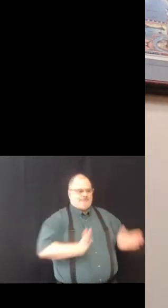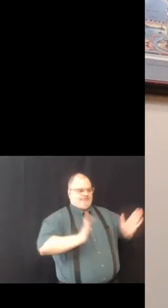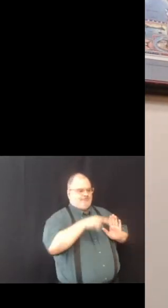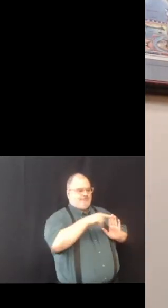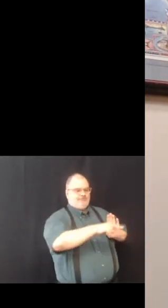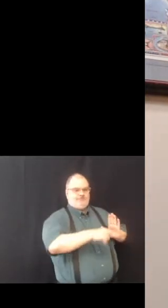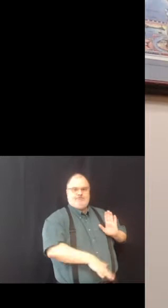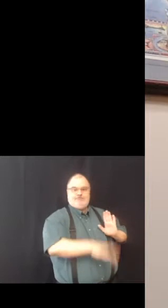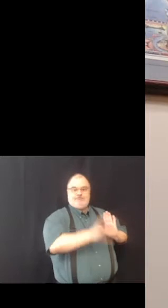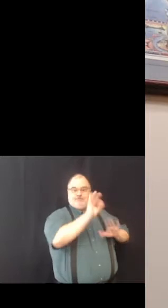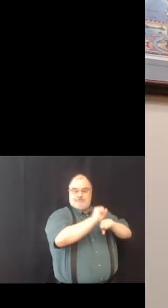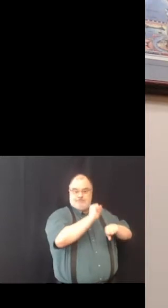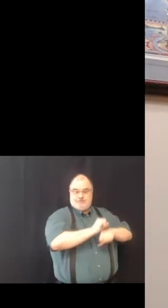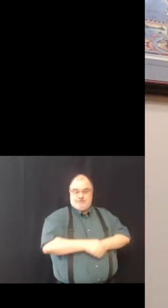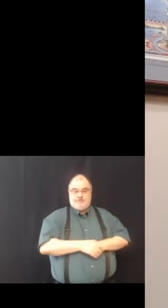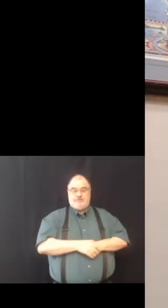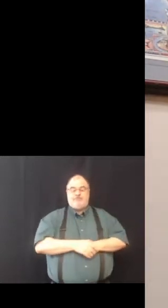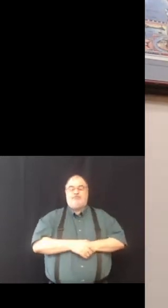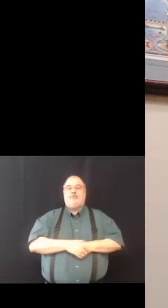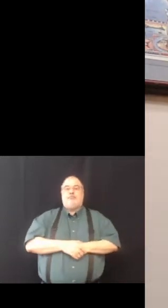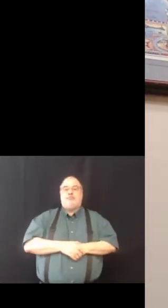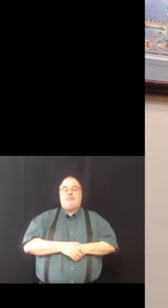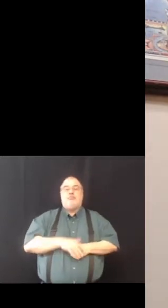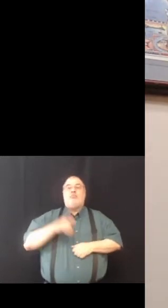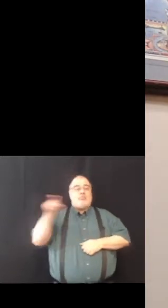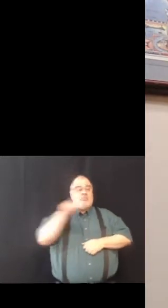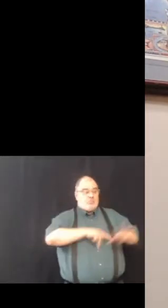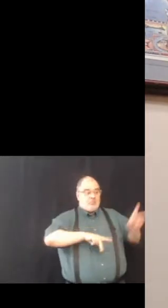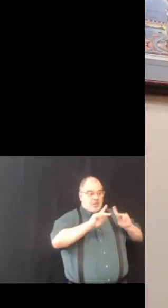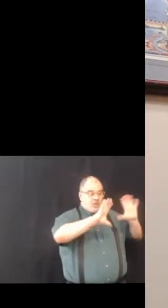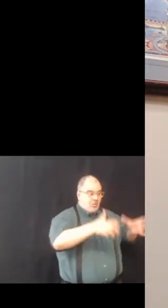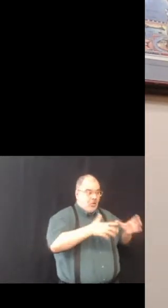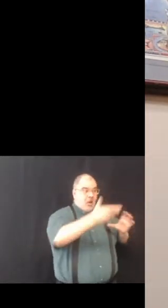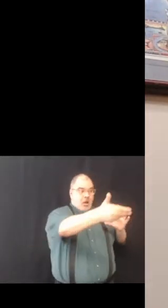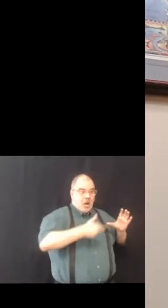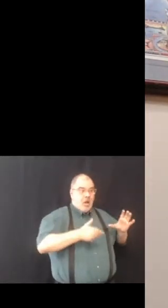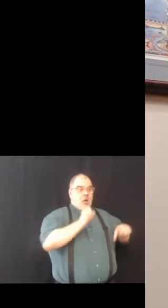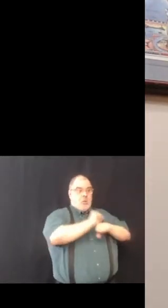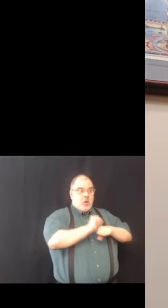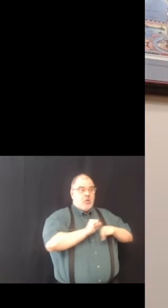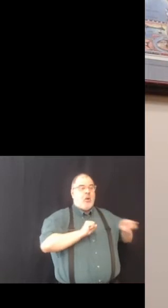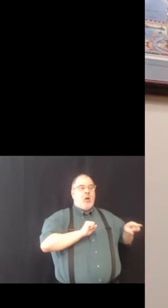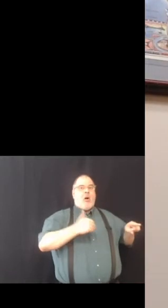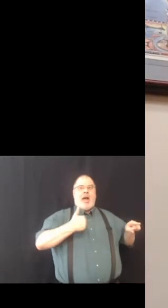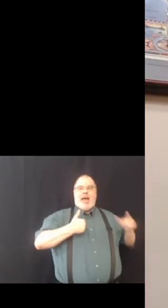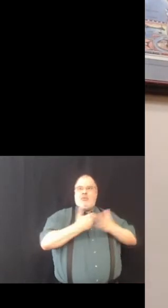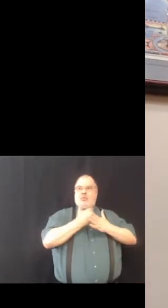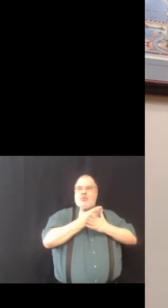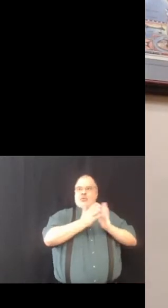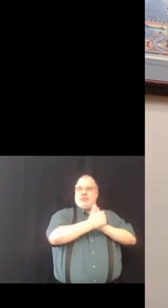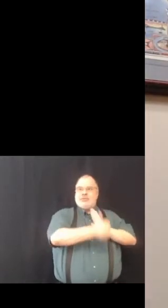Hiring persons with disabilities allows individuals to gain new relationships and new skills and shows the world that a disability is not a